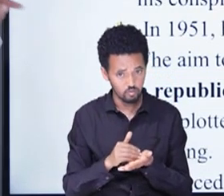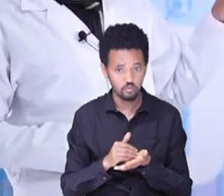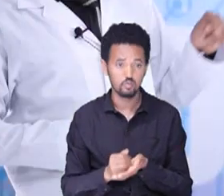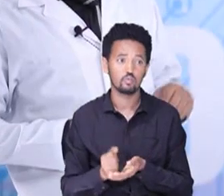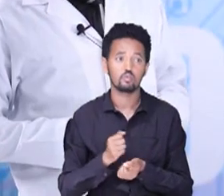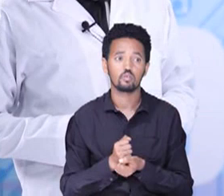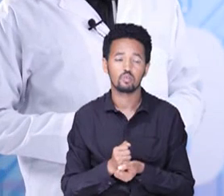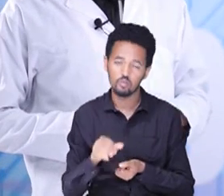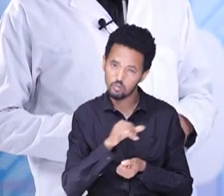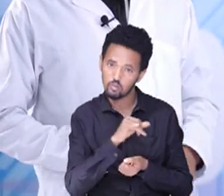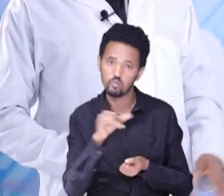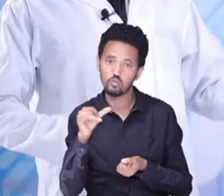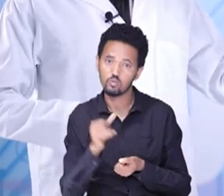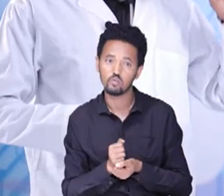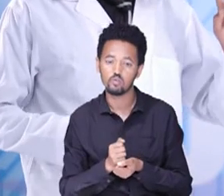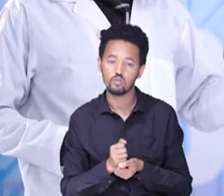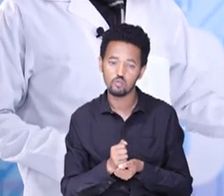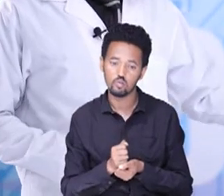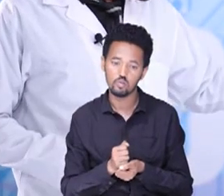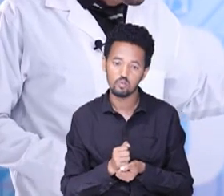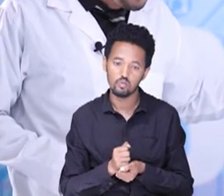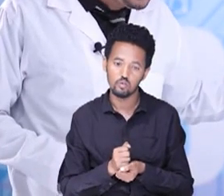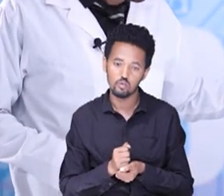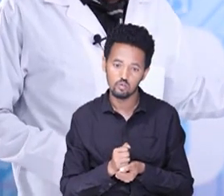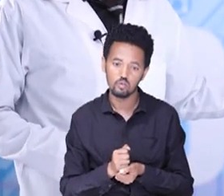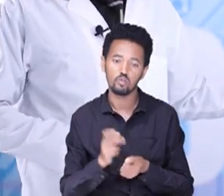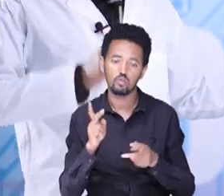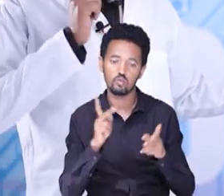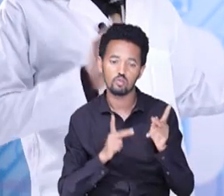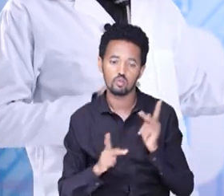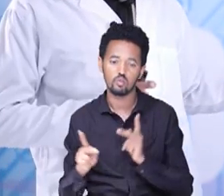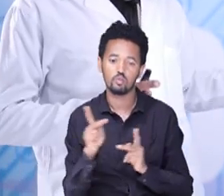The aim of to assassinate emperor to proclaim a republic.